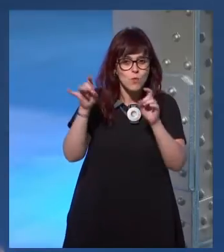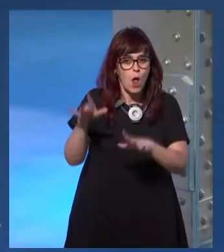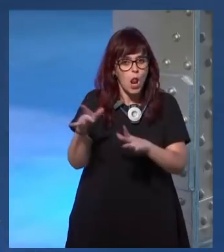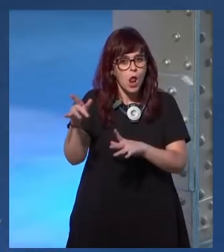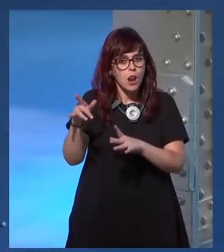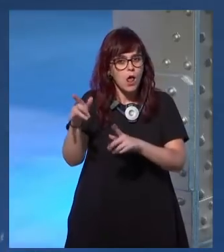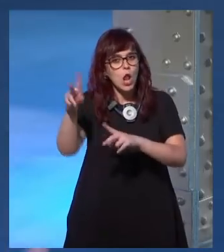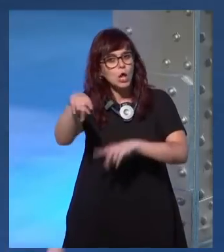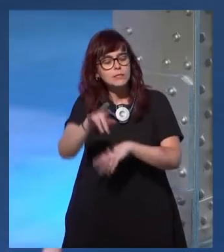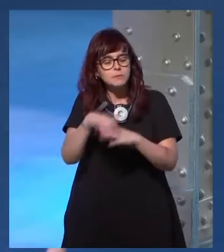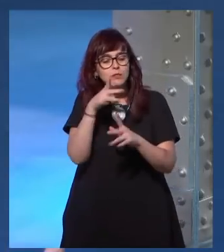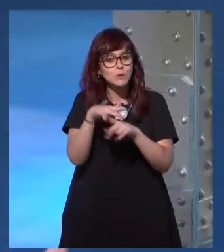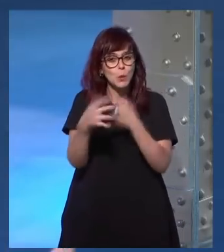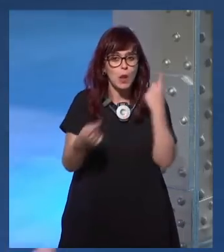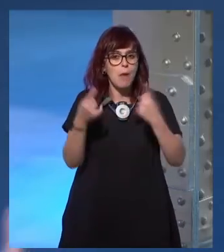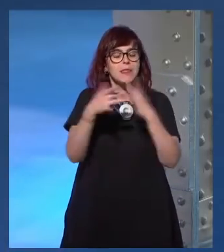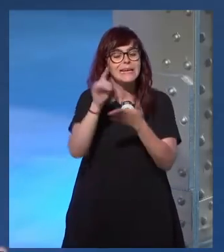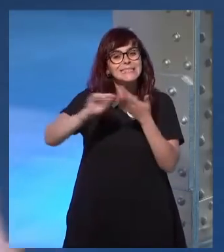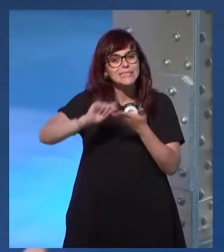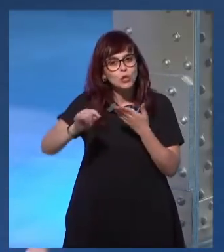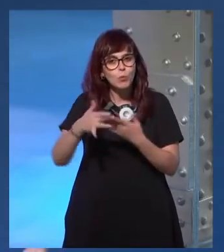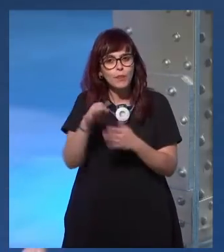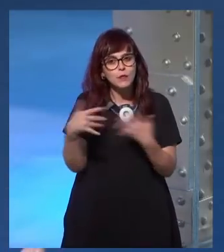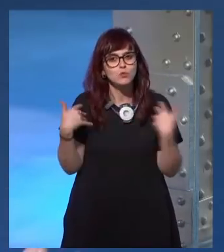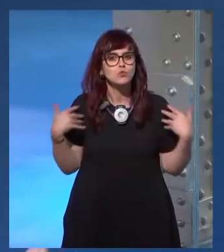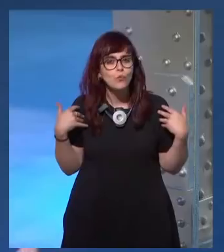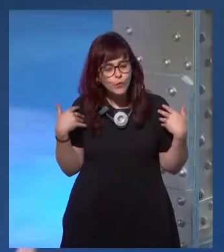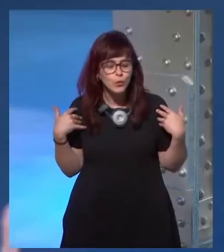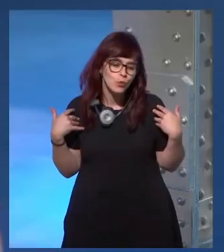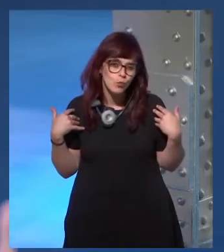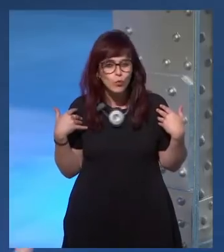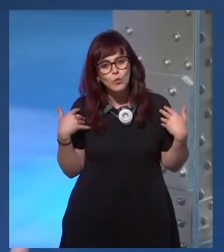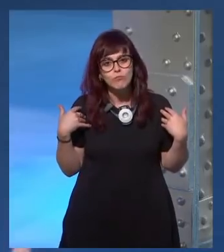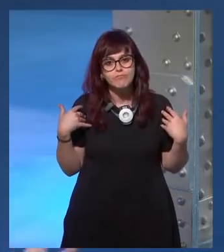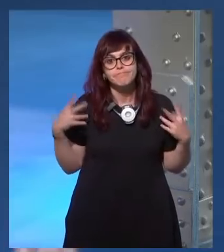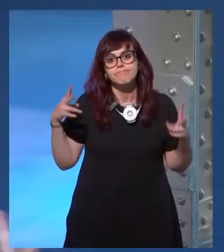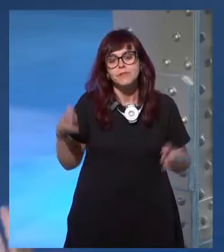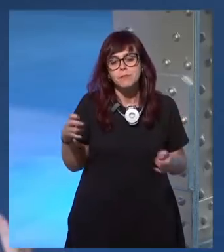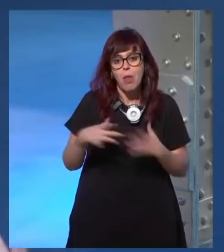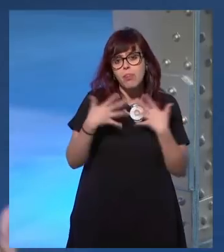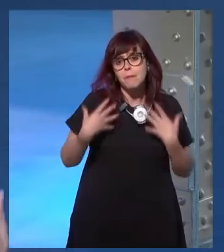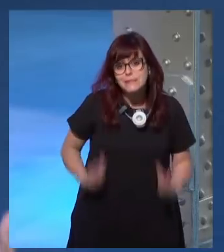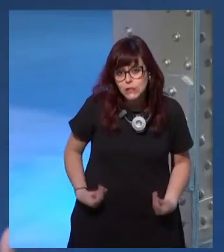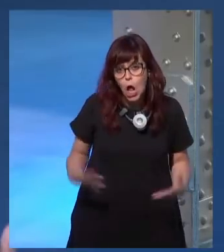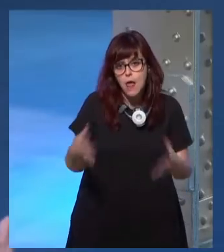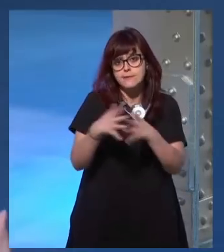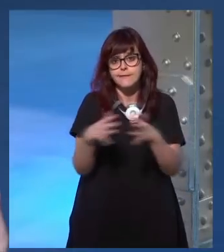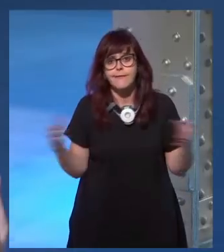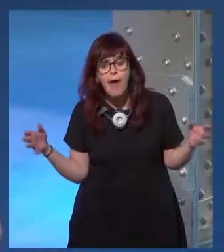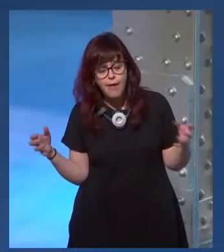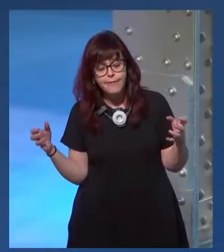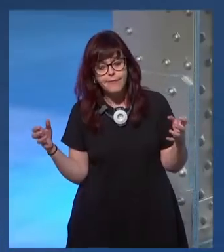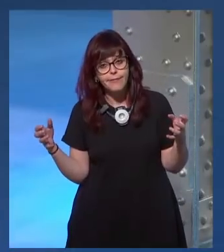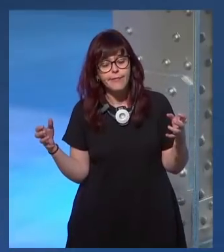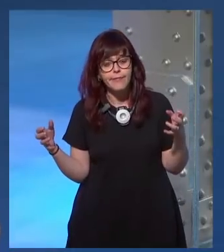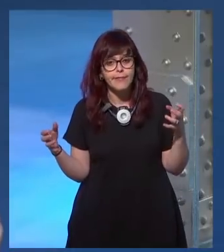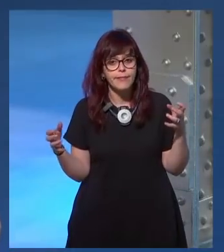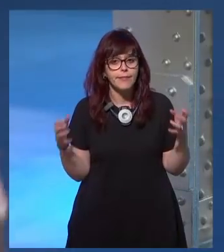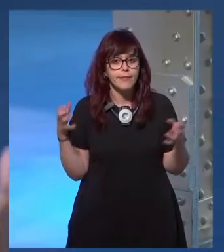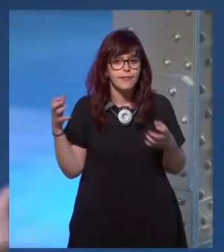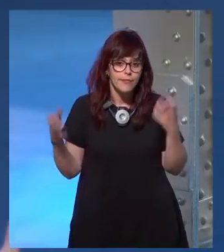everyone is in the same situation, of course, but as writers, we can suffer